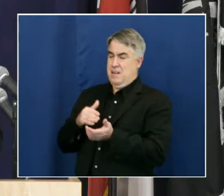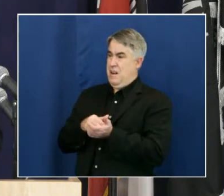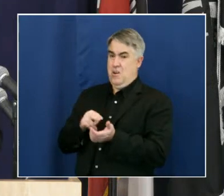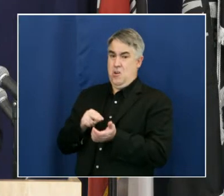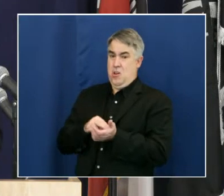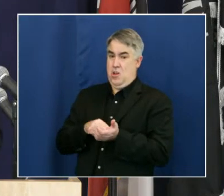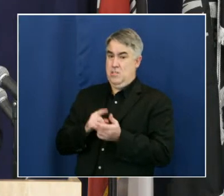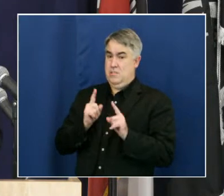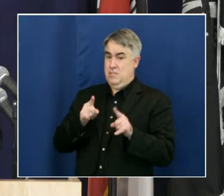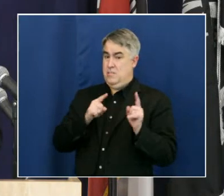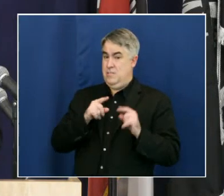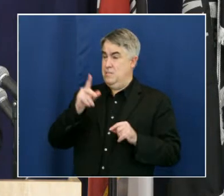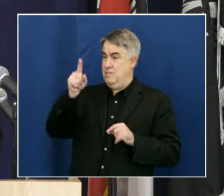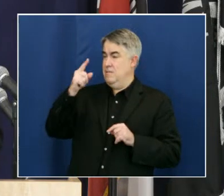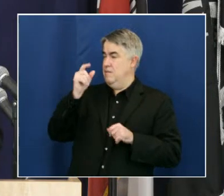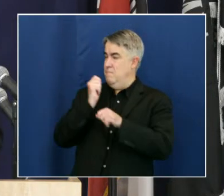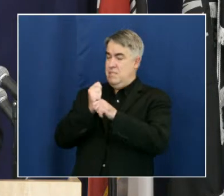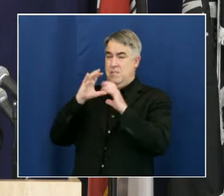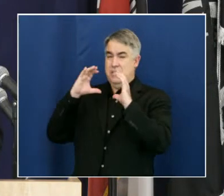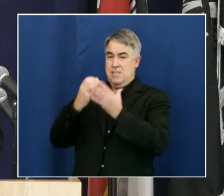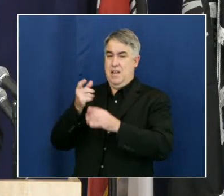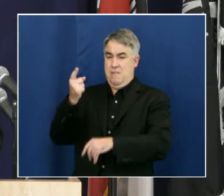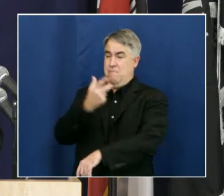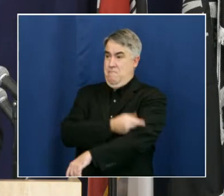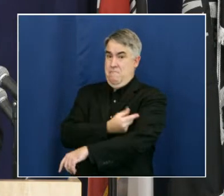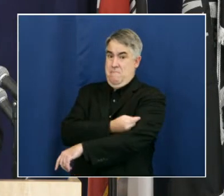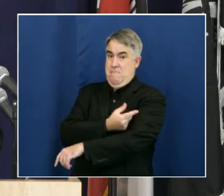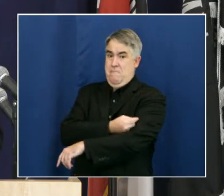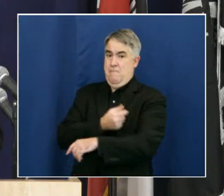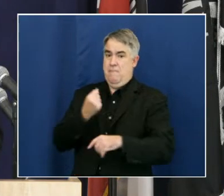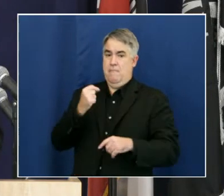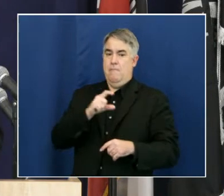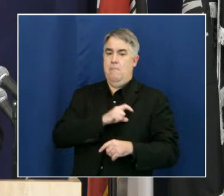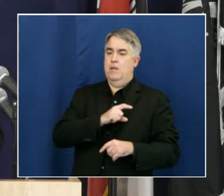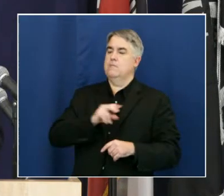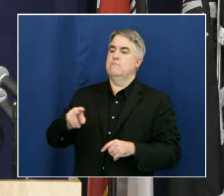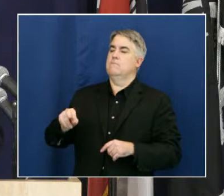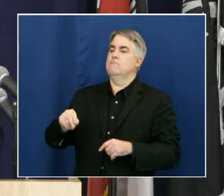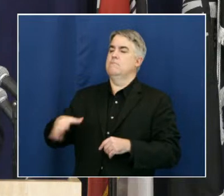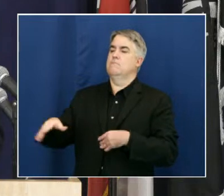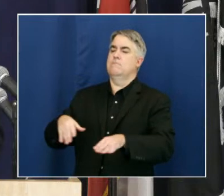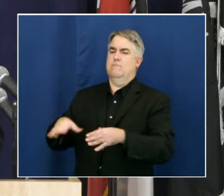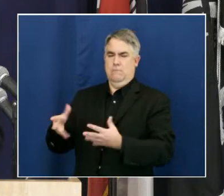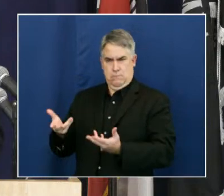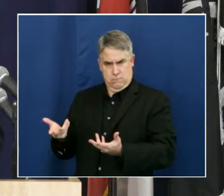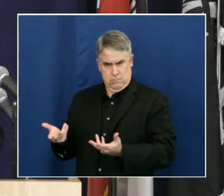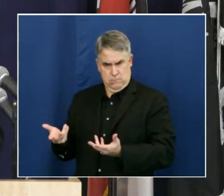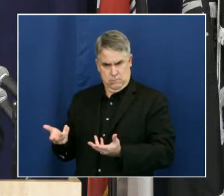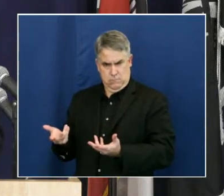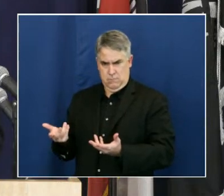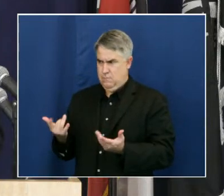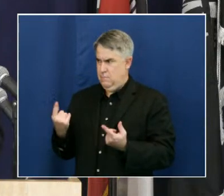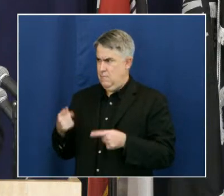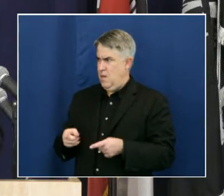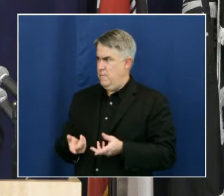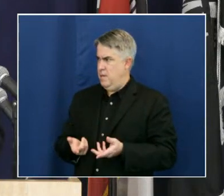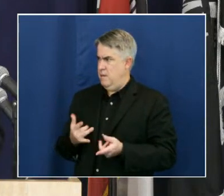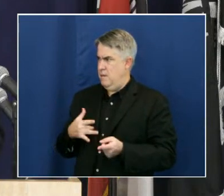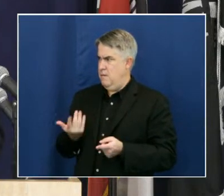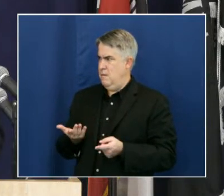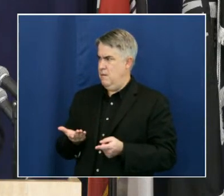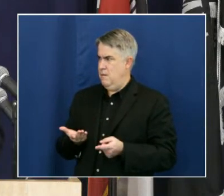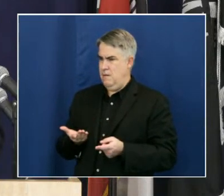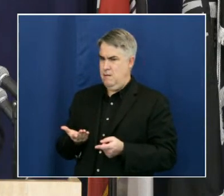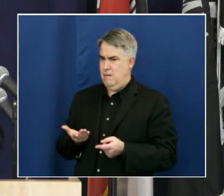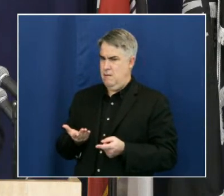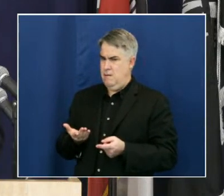San Diego police officers. And I understand you may be able to provide some detail today into what happened at that